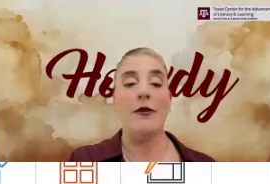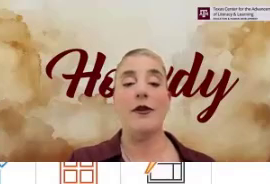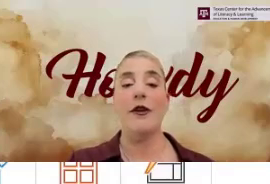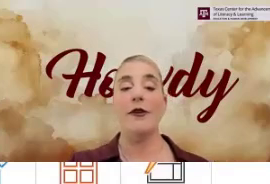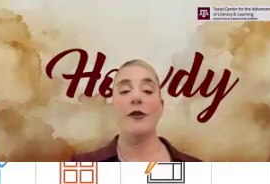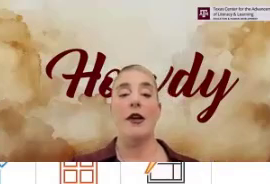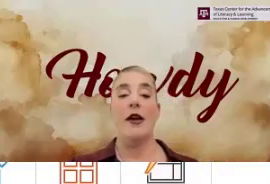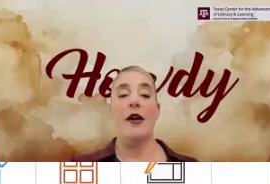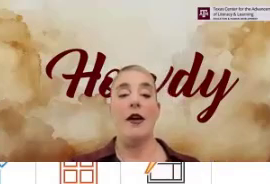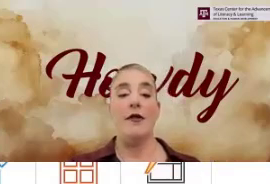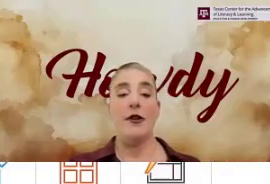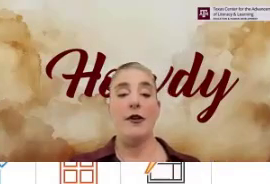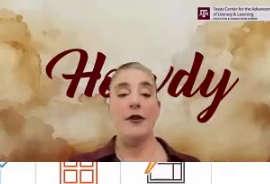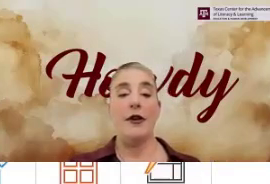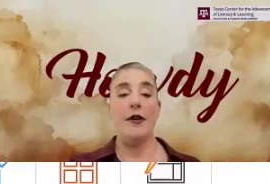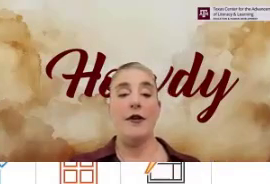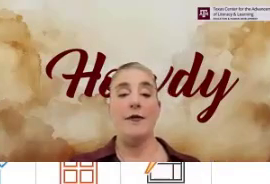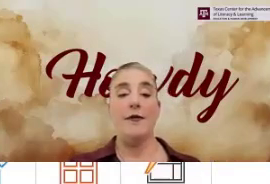There we go. So there's